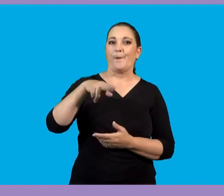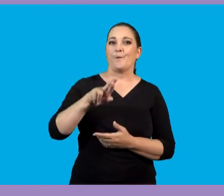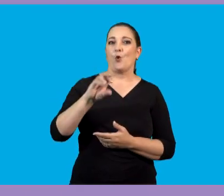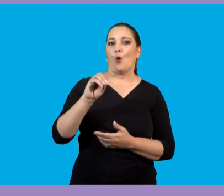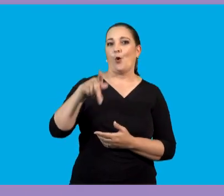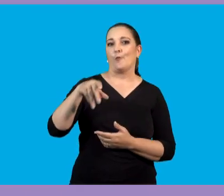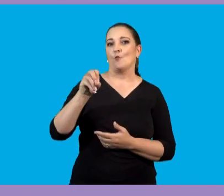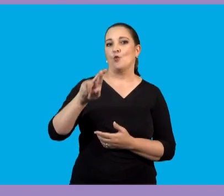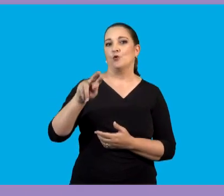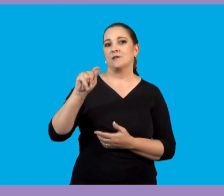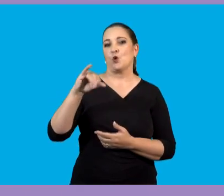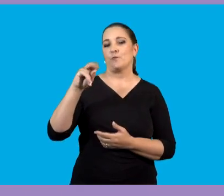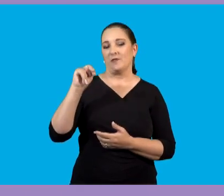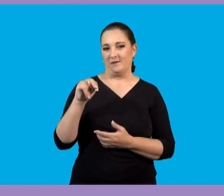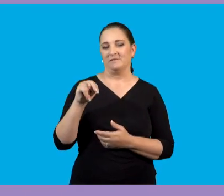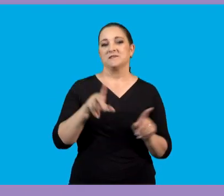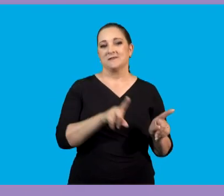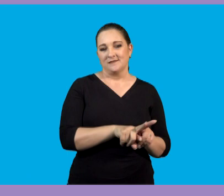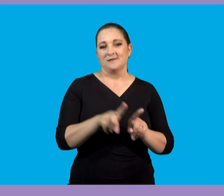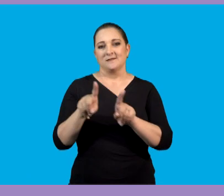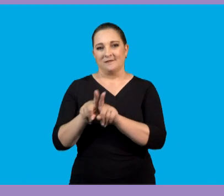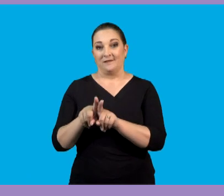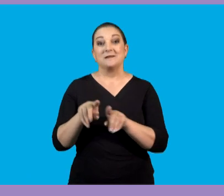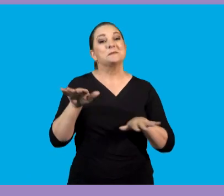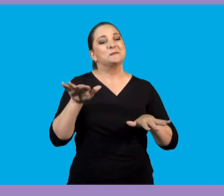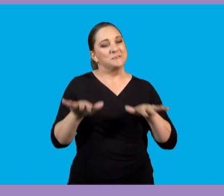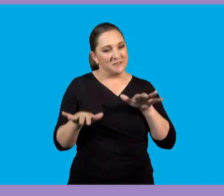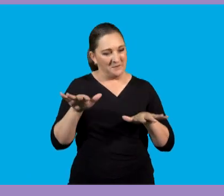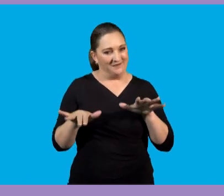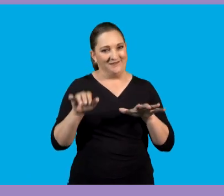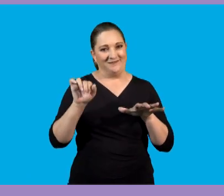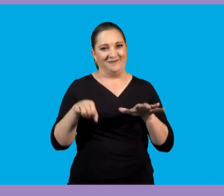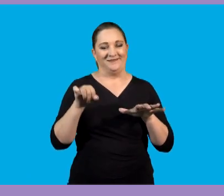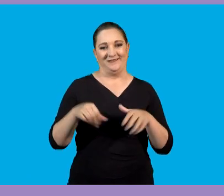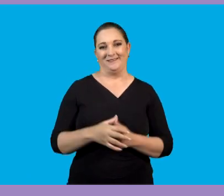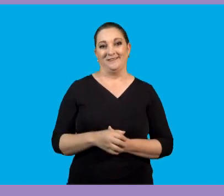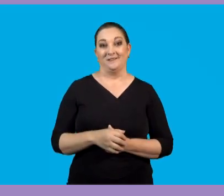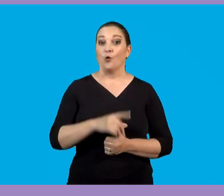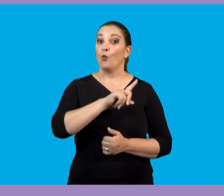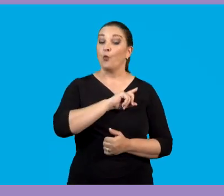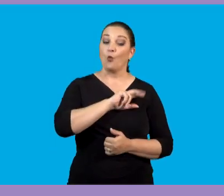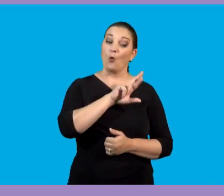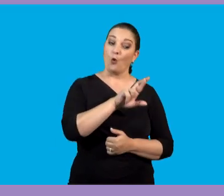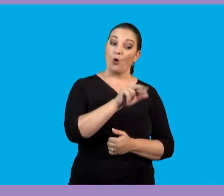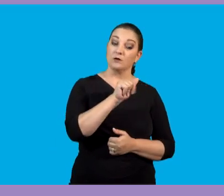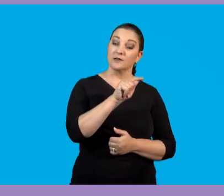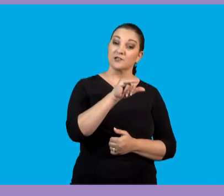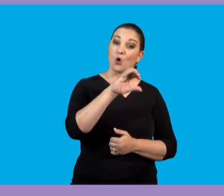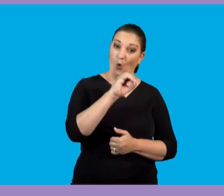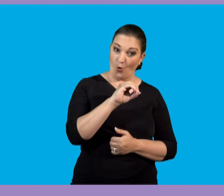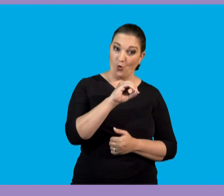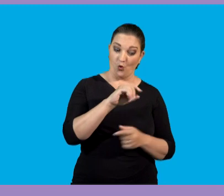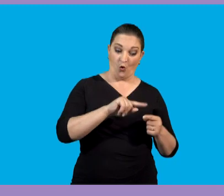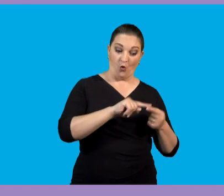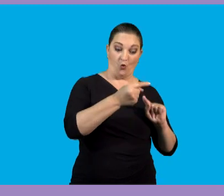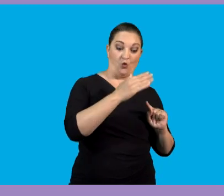can see that this means that these two triangles are similar. Why? Because the ratios of the corresponding